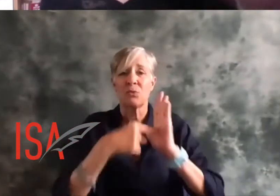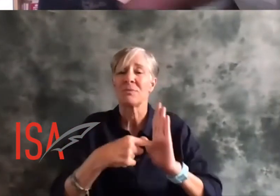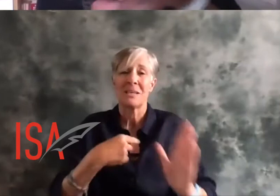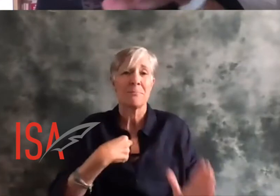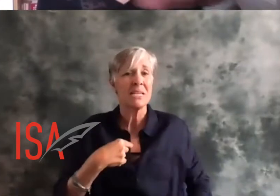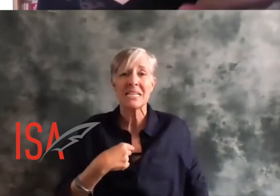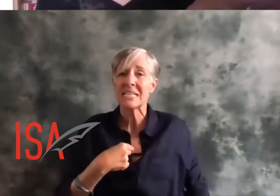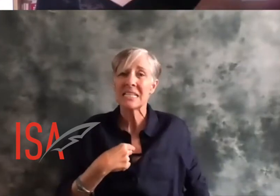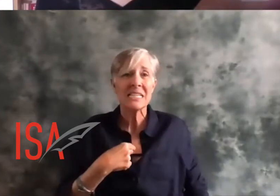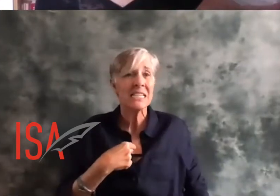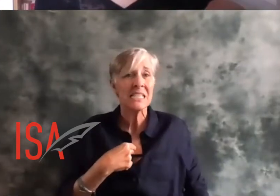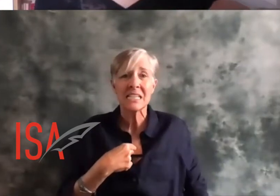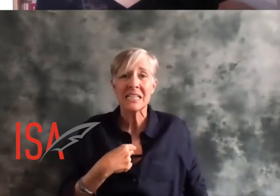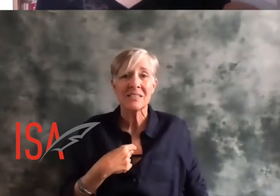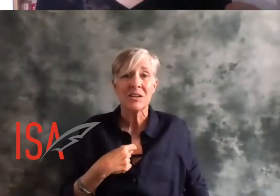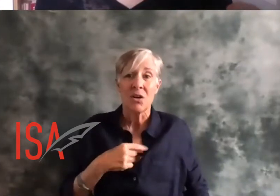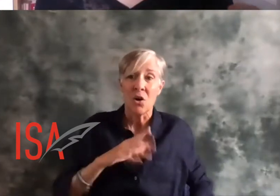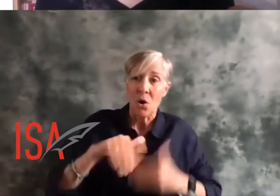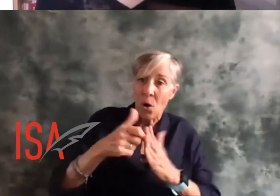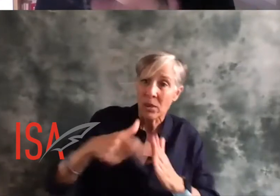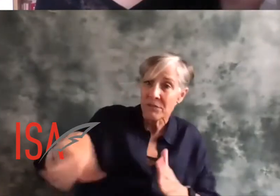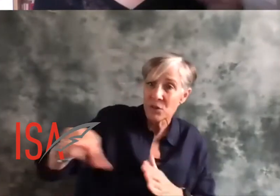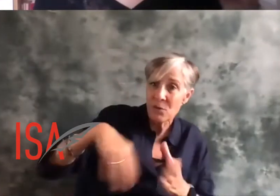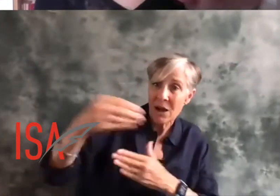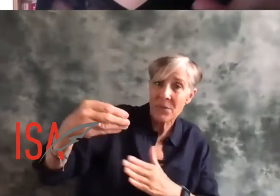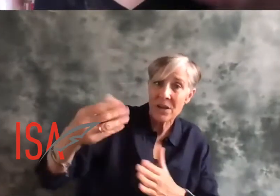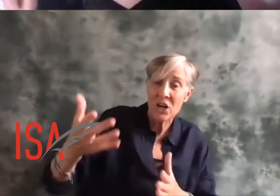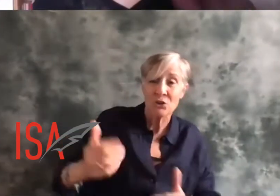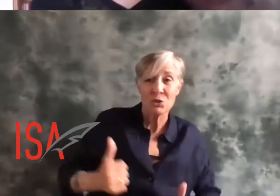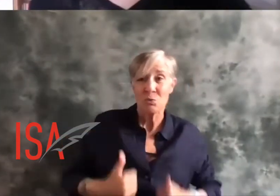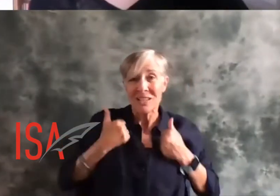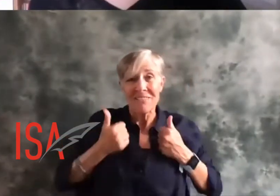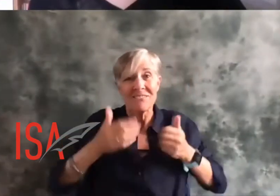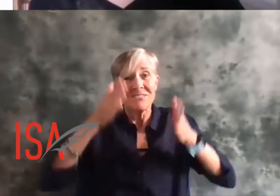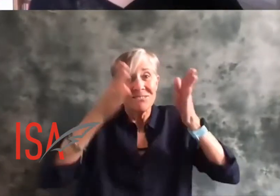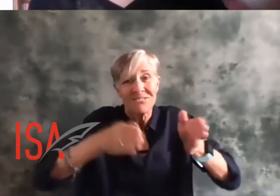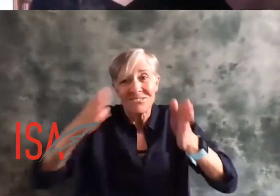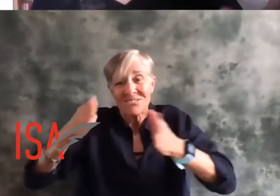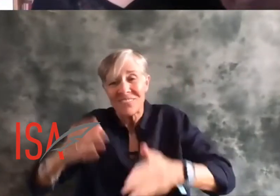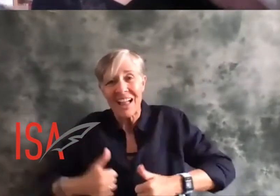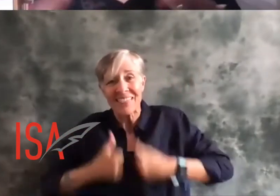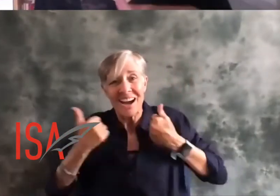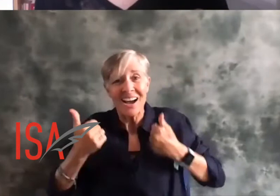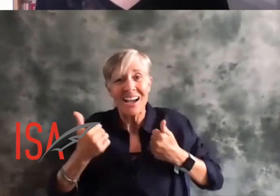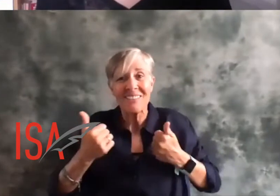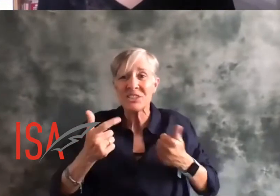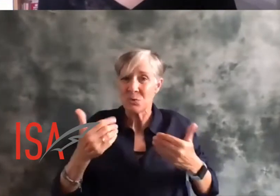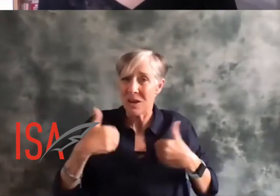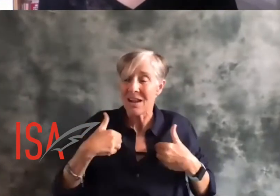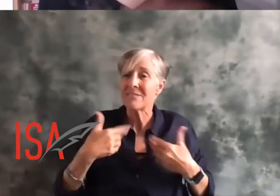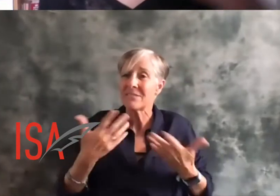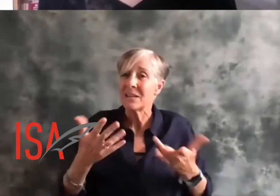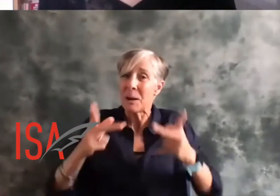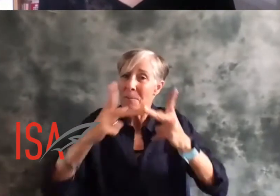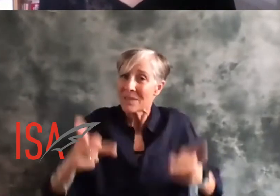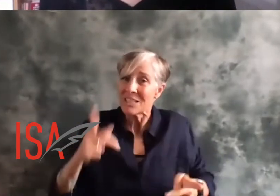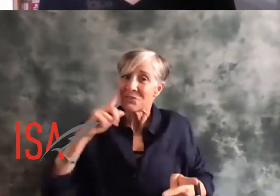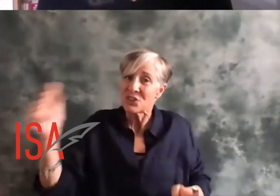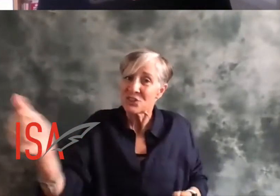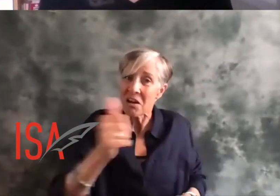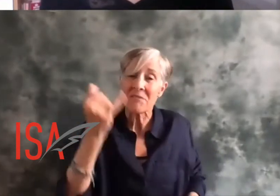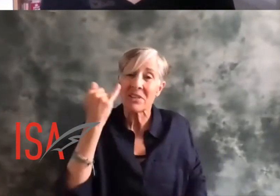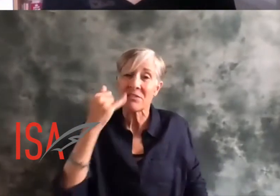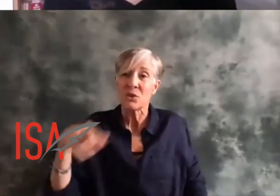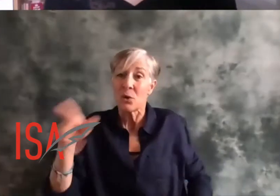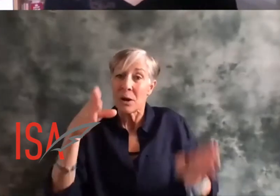all of you who are out there living your individual lives, whatever they may be. There's room for you. And if you're somebody